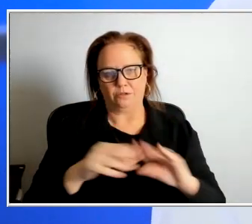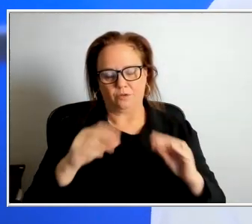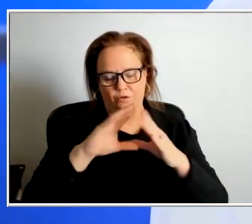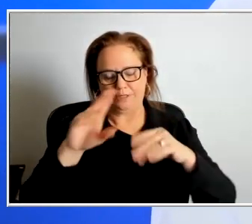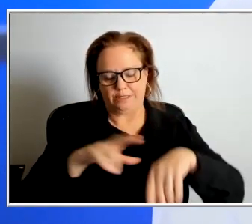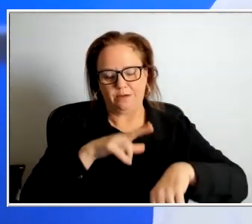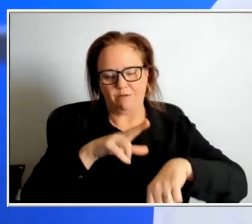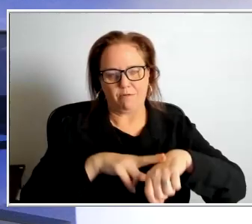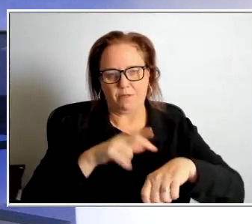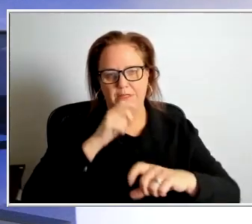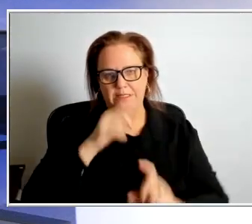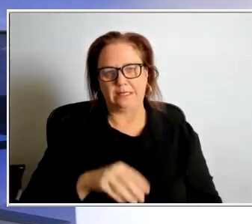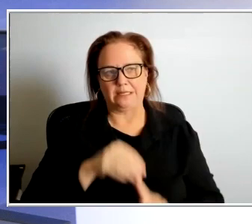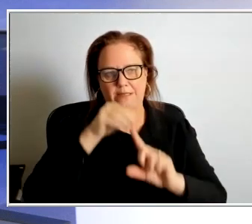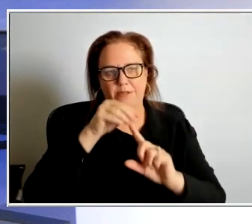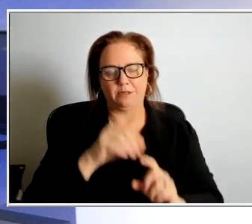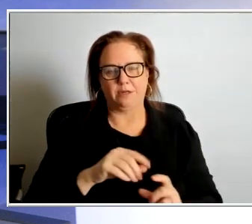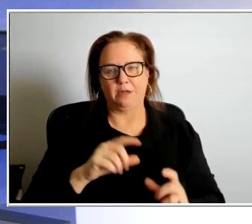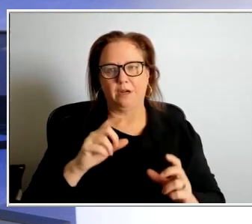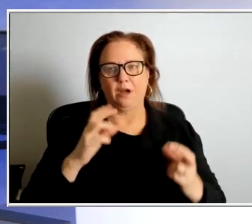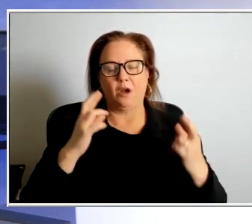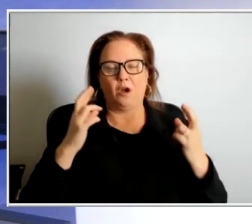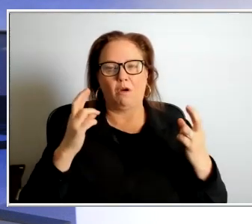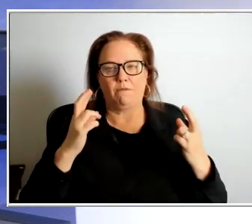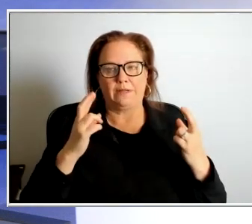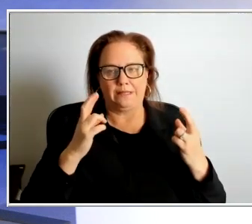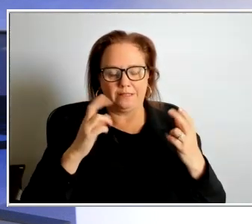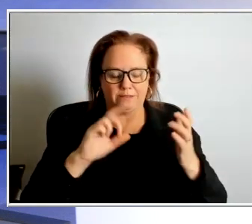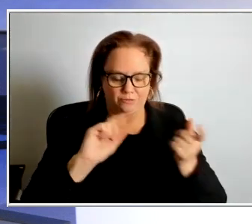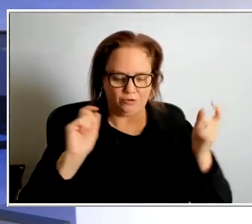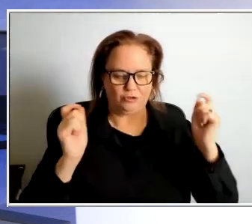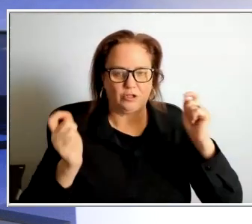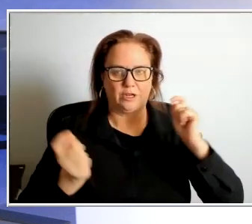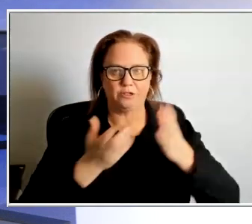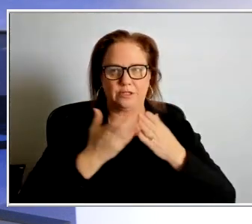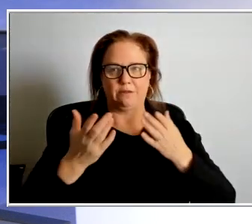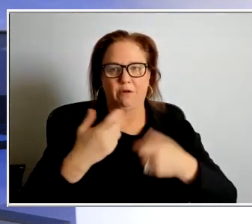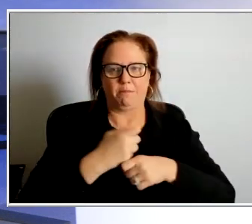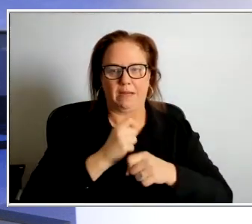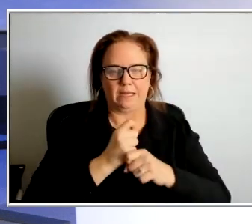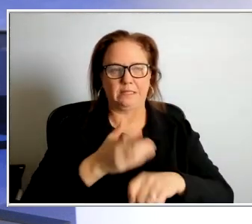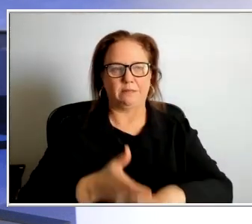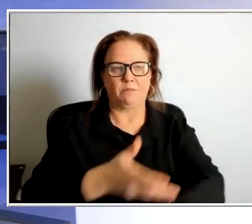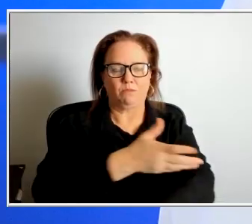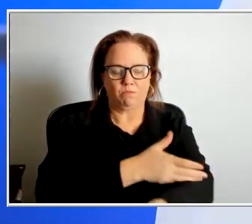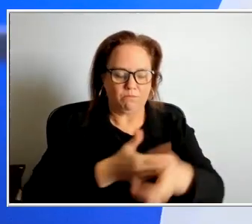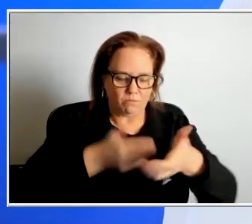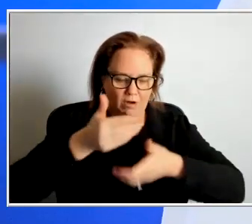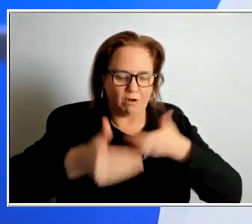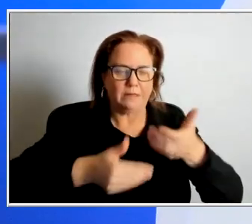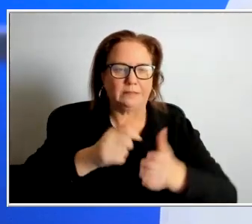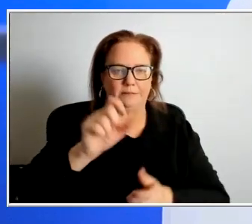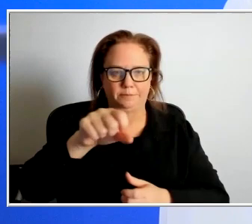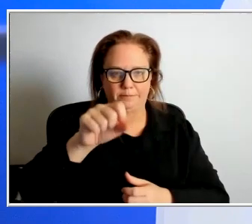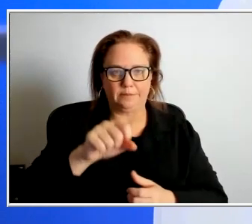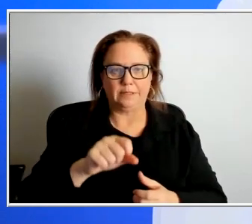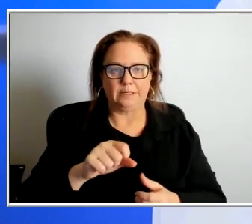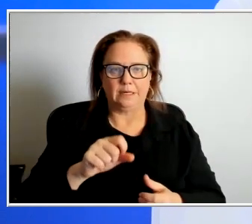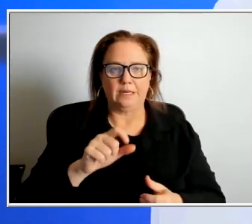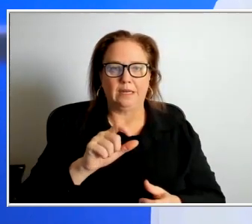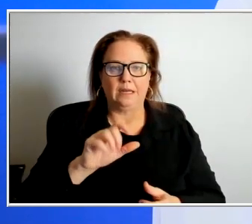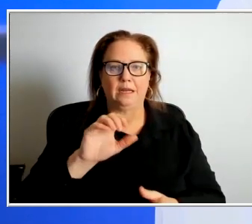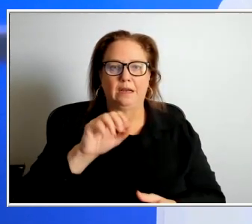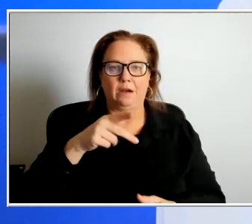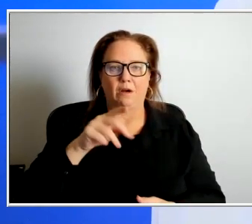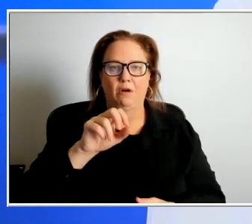an exception. But hopefully this helps move the needle, Yeah. and we're making some type of progress. Yeah, and charismatic companies like Open